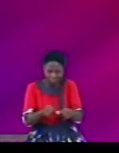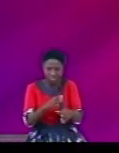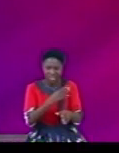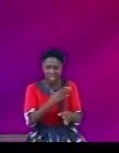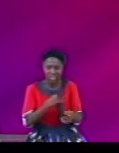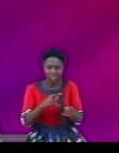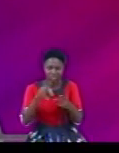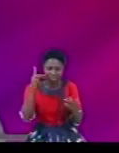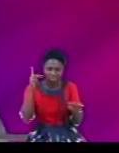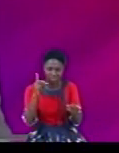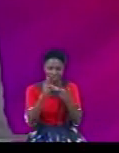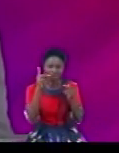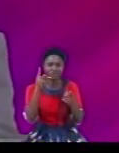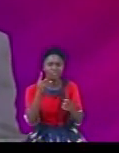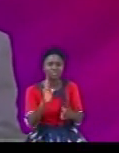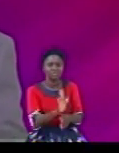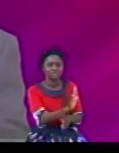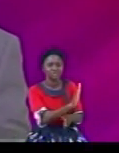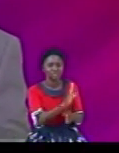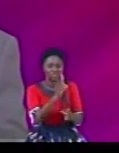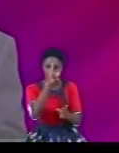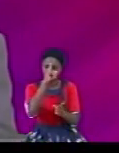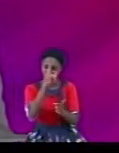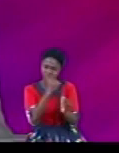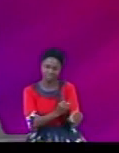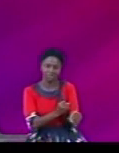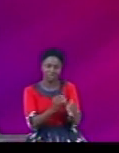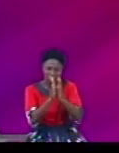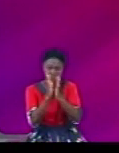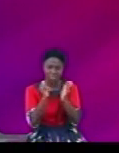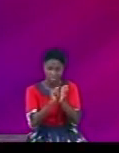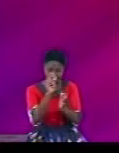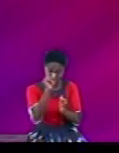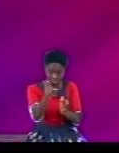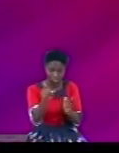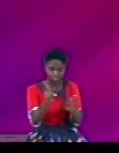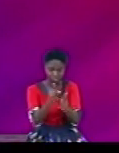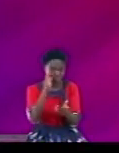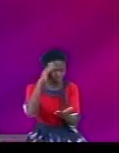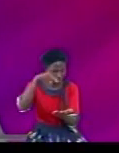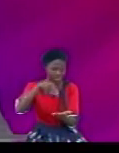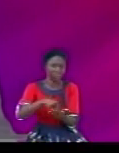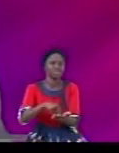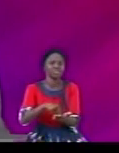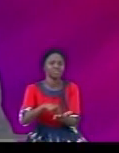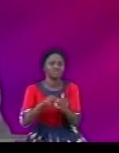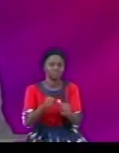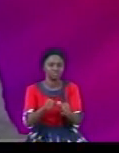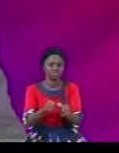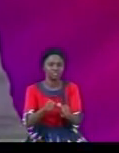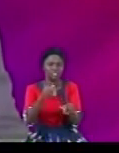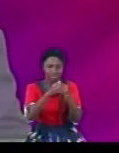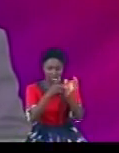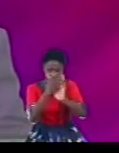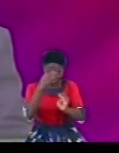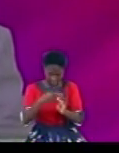You pray that you will stand. In Jesus' name we pray.